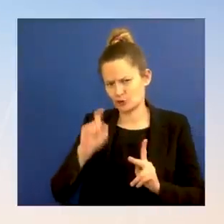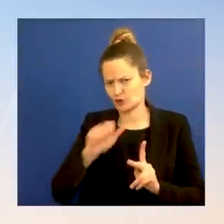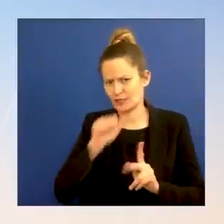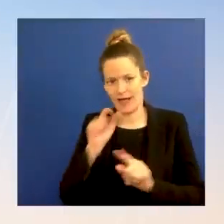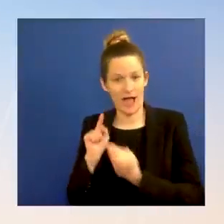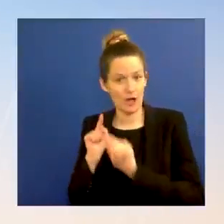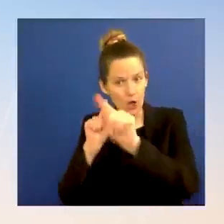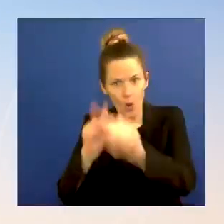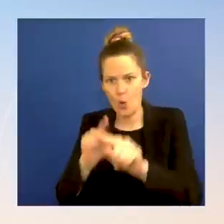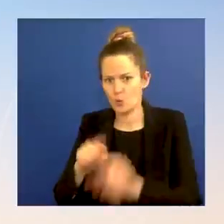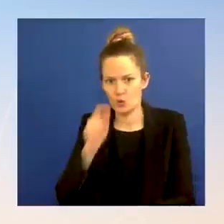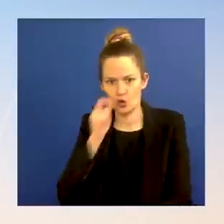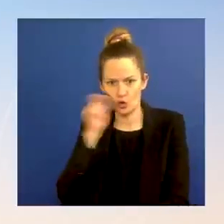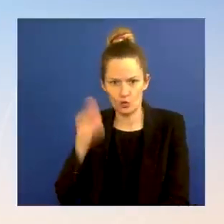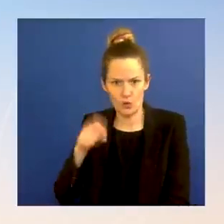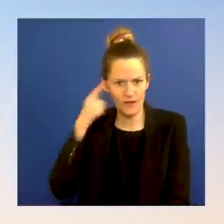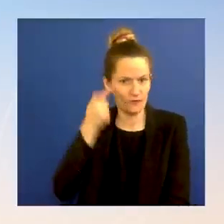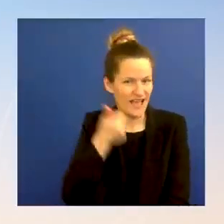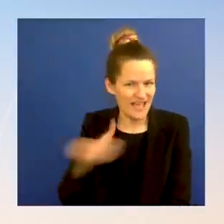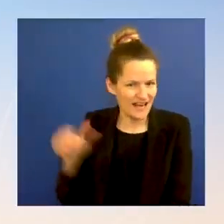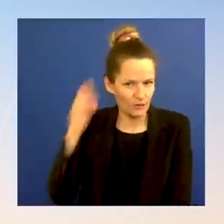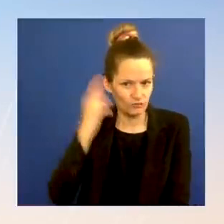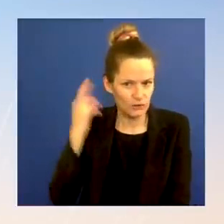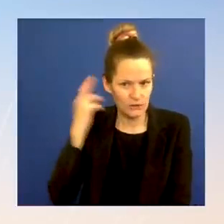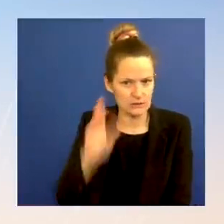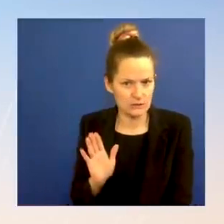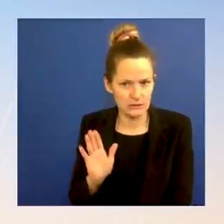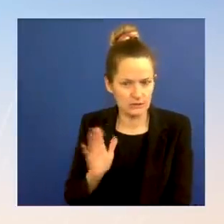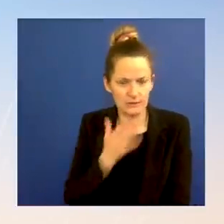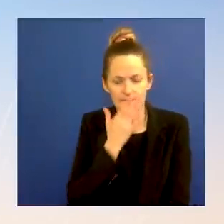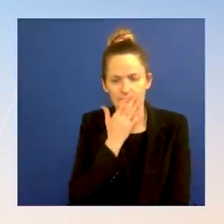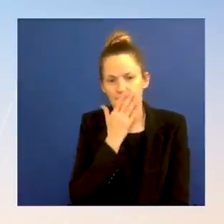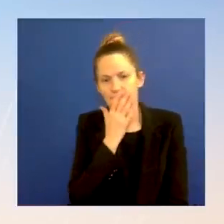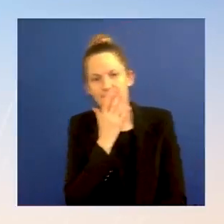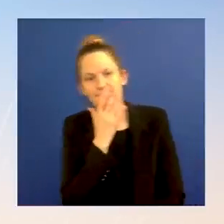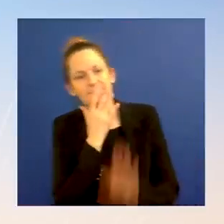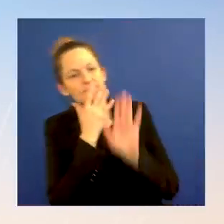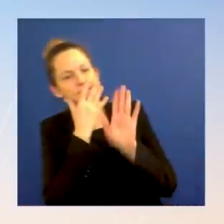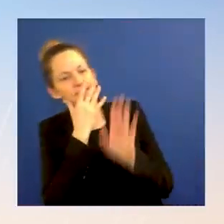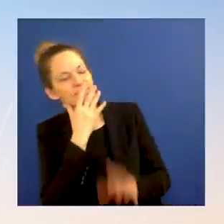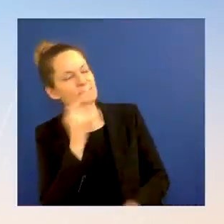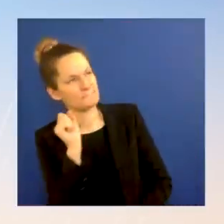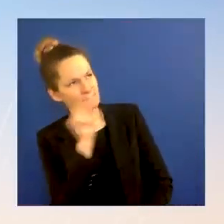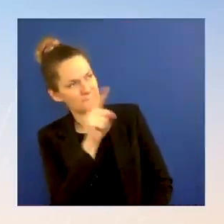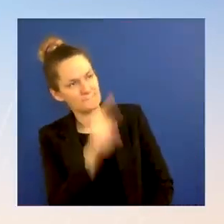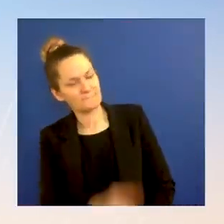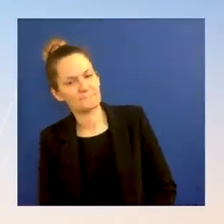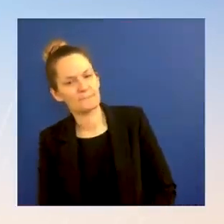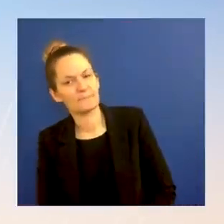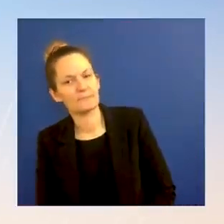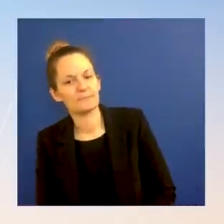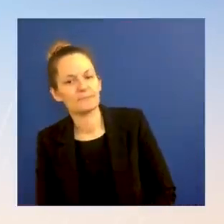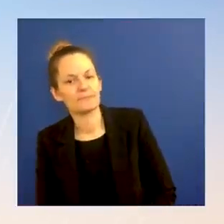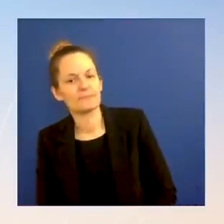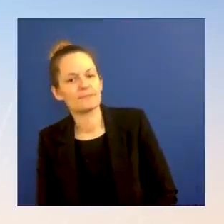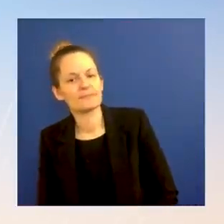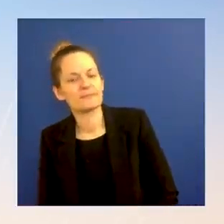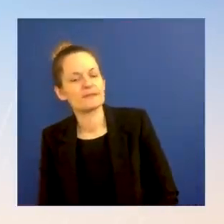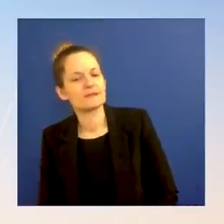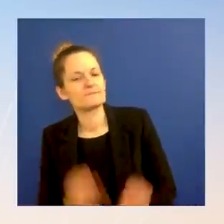first. Could you maybe give us the exact number of how many Russian people and entities have been sanctioned by